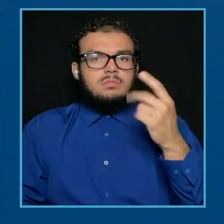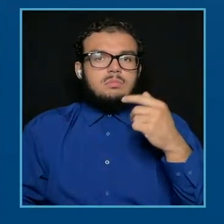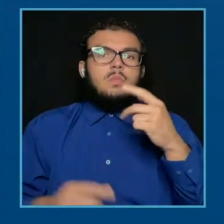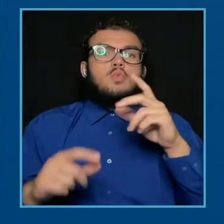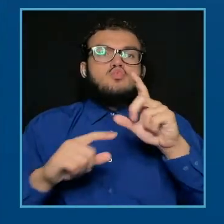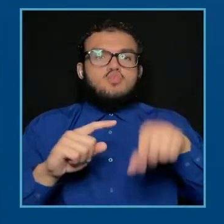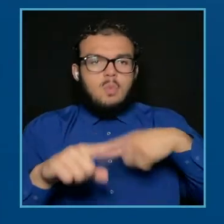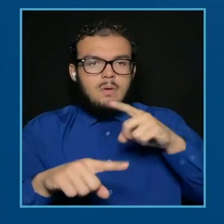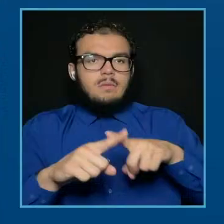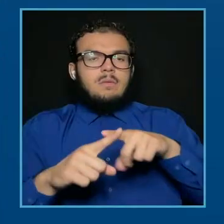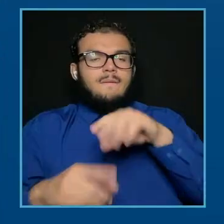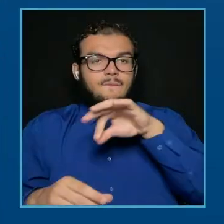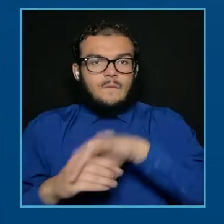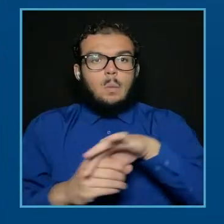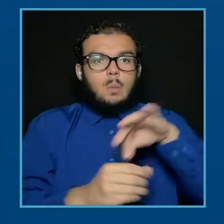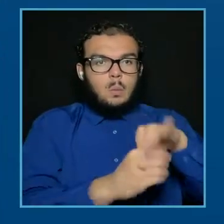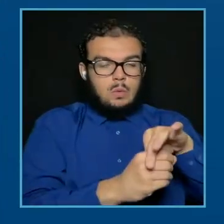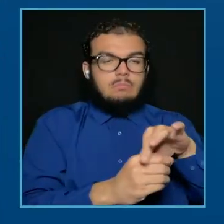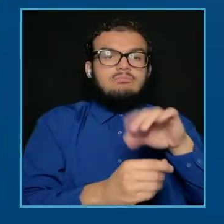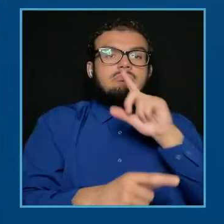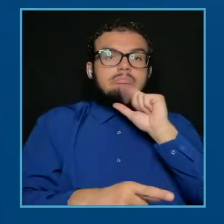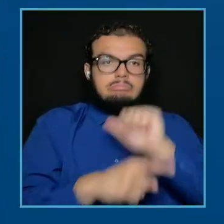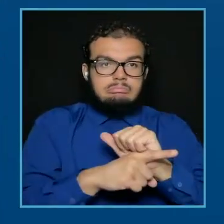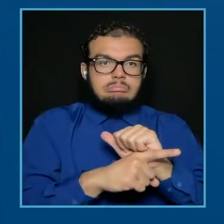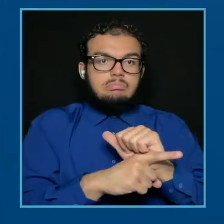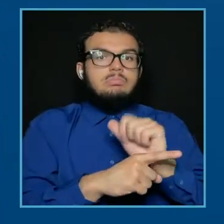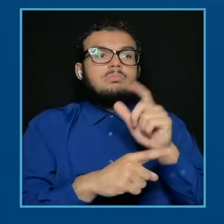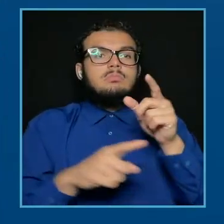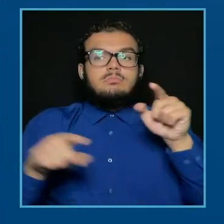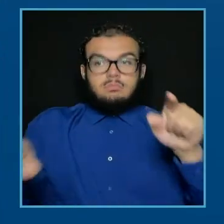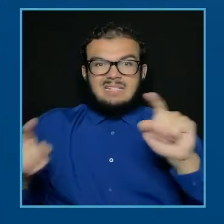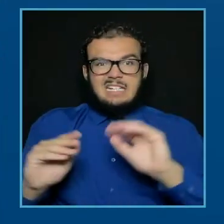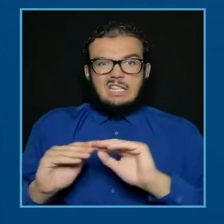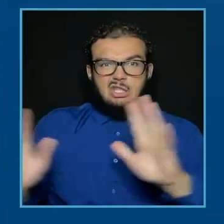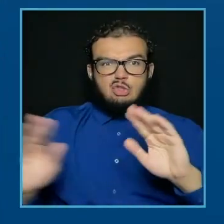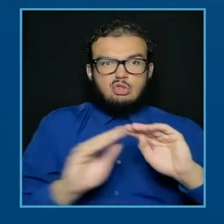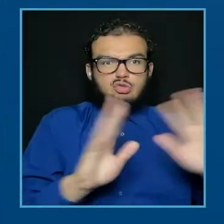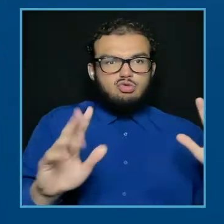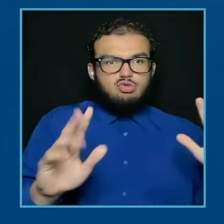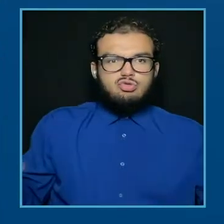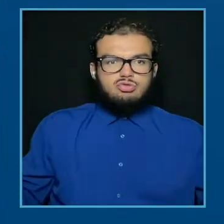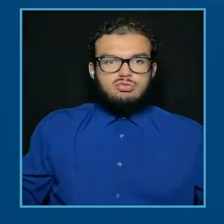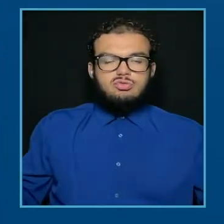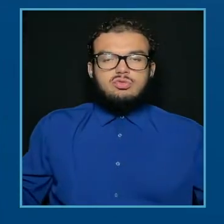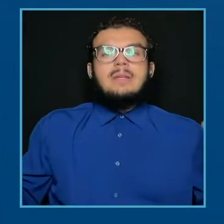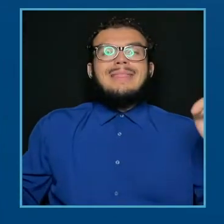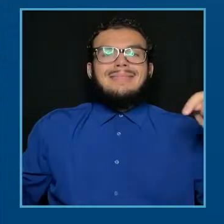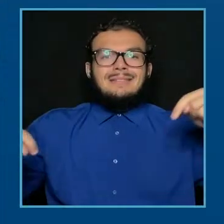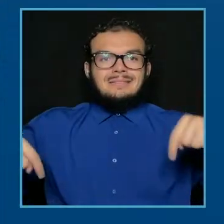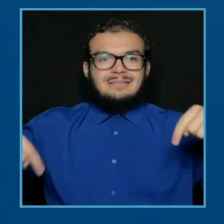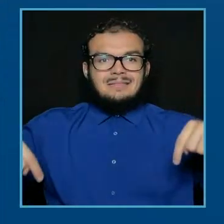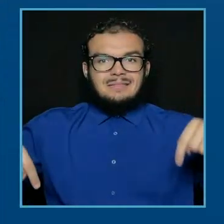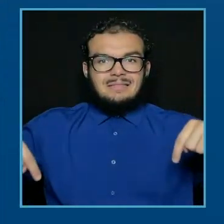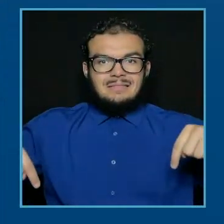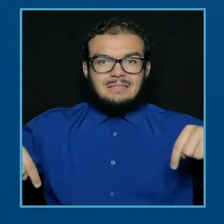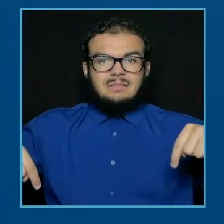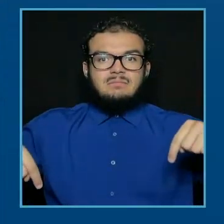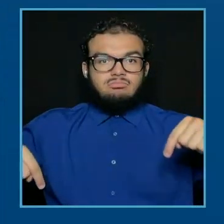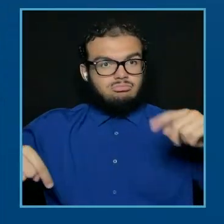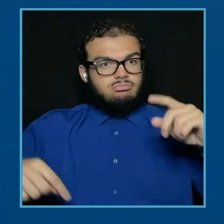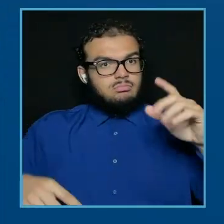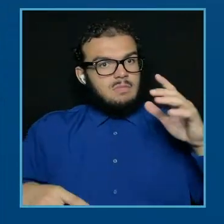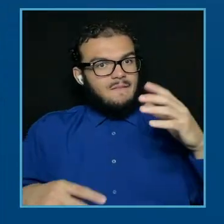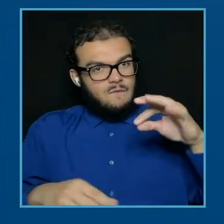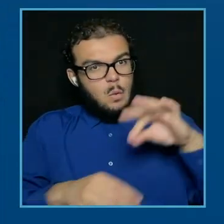vote was being cast, were very clear that this was the vote that could